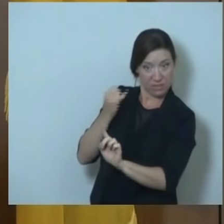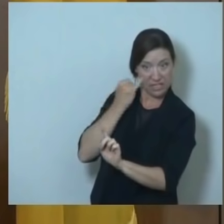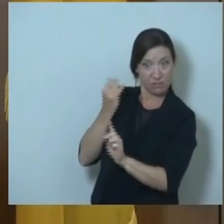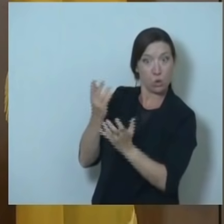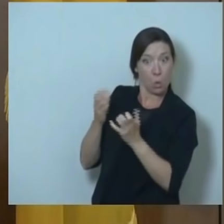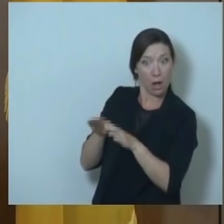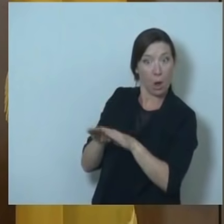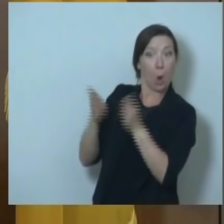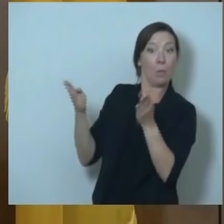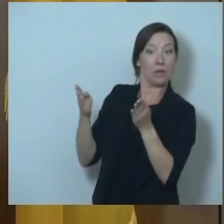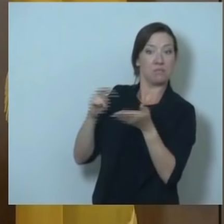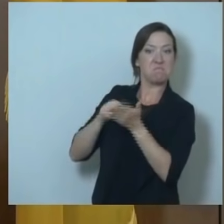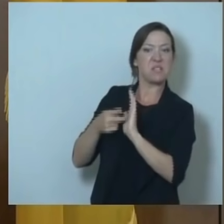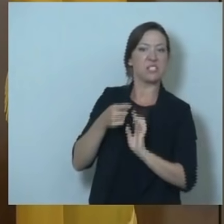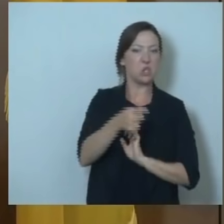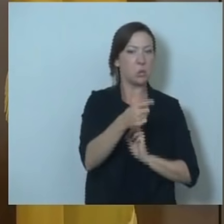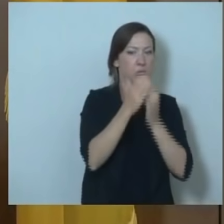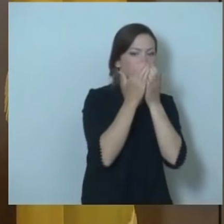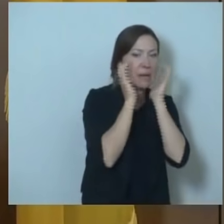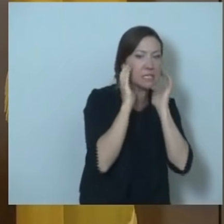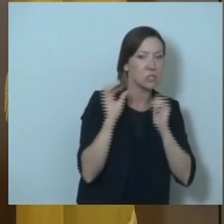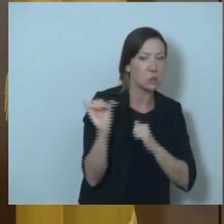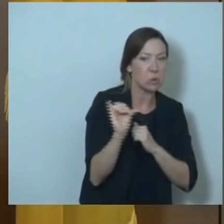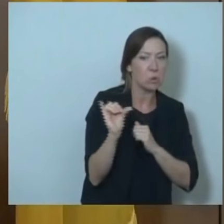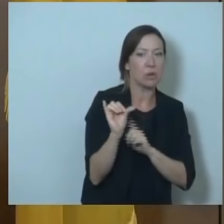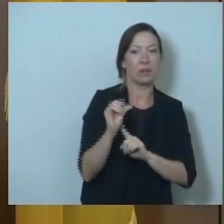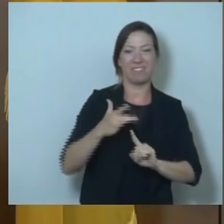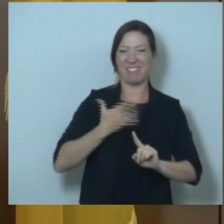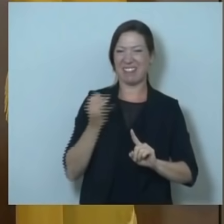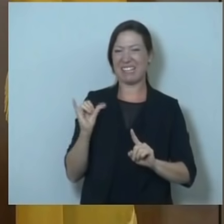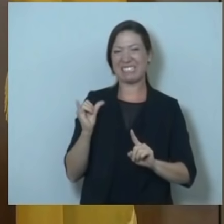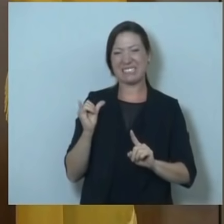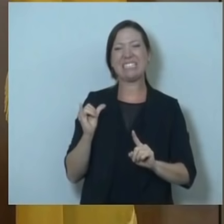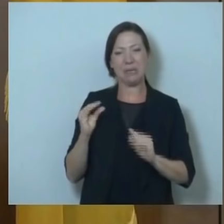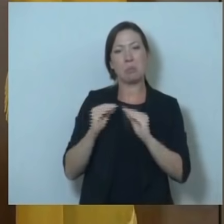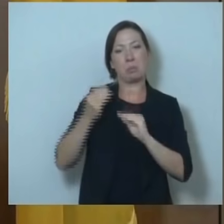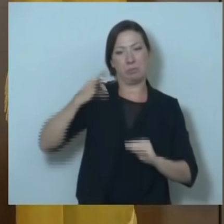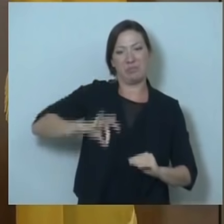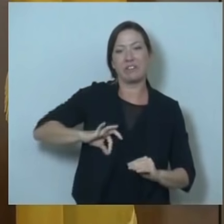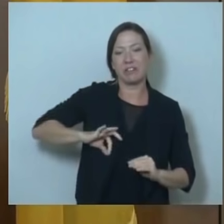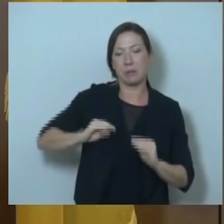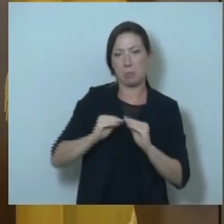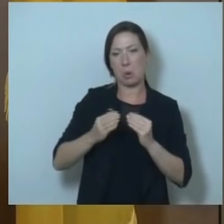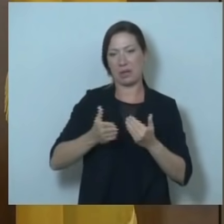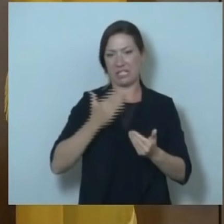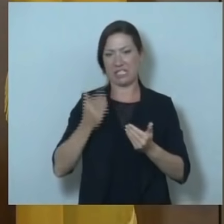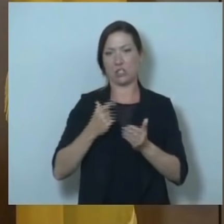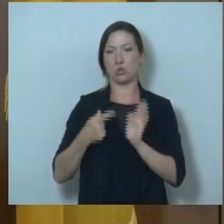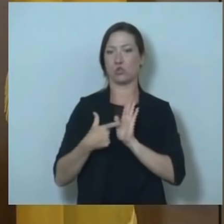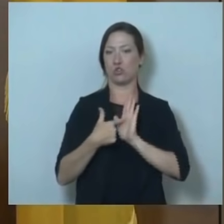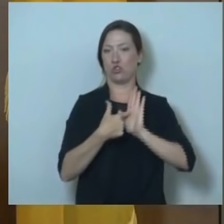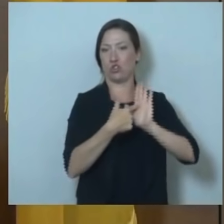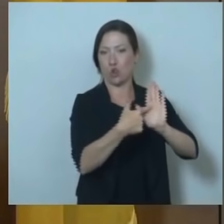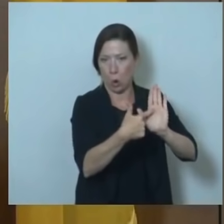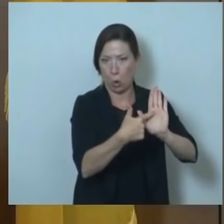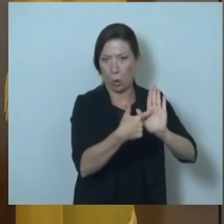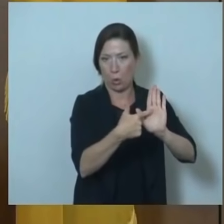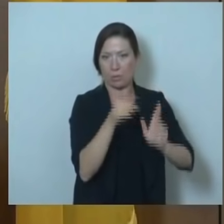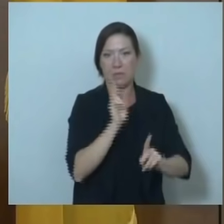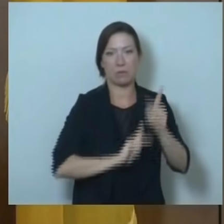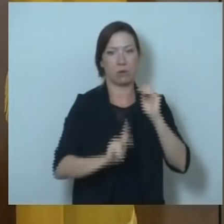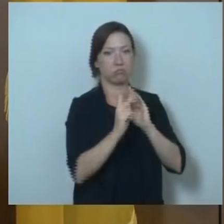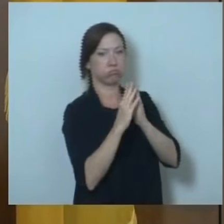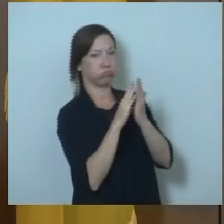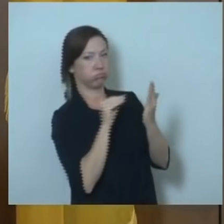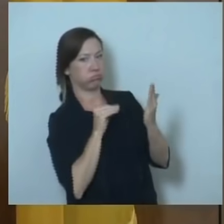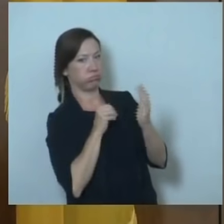wear a mask, we think is easier to enforce, better to role model, and more effective. But Matt,